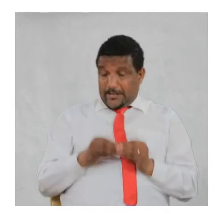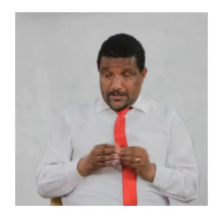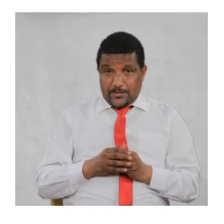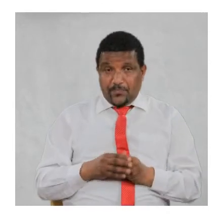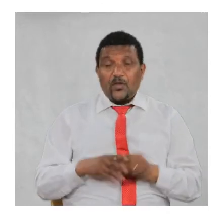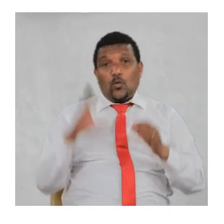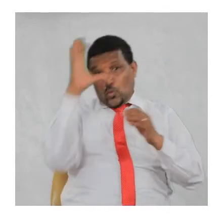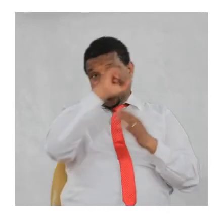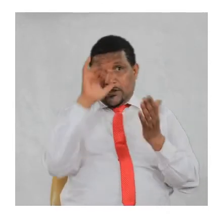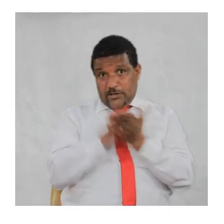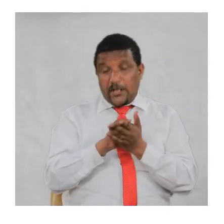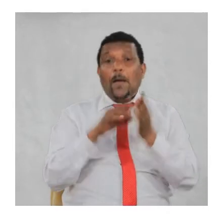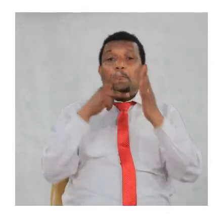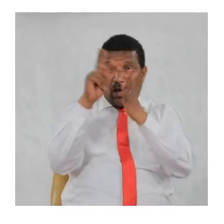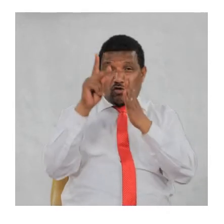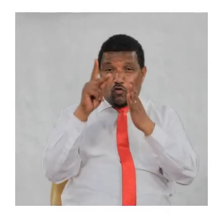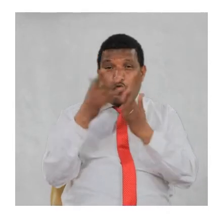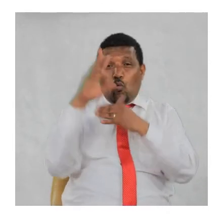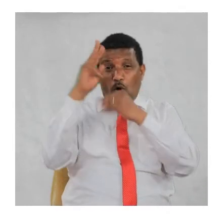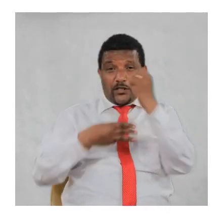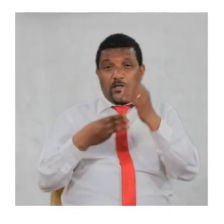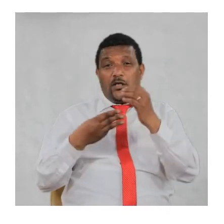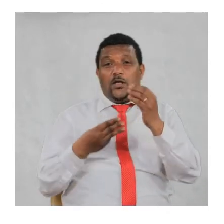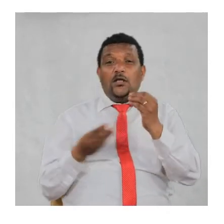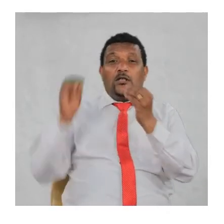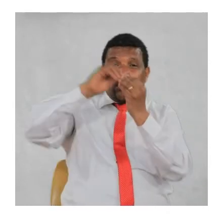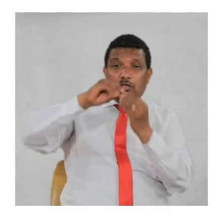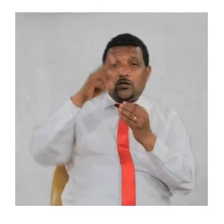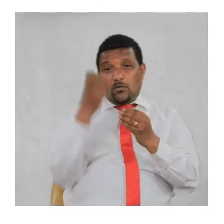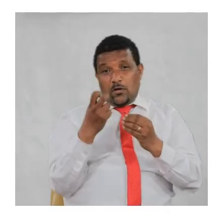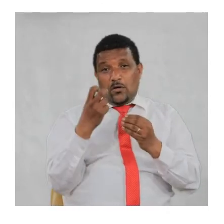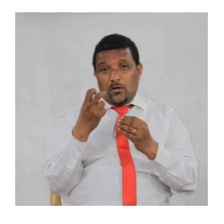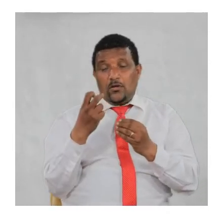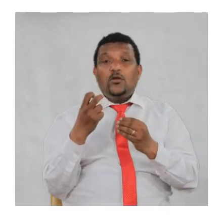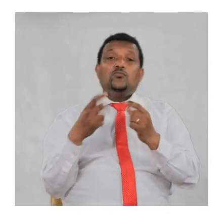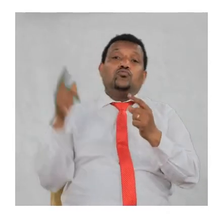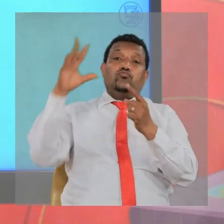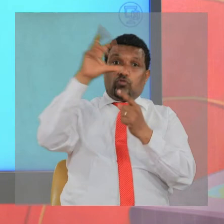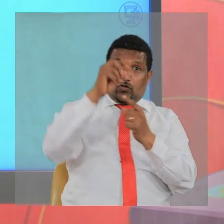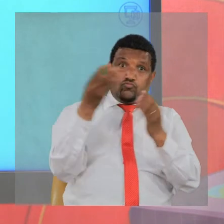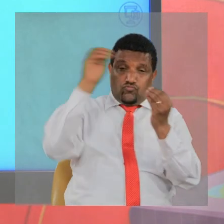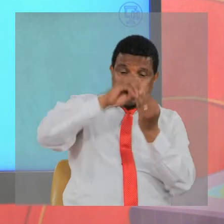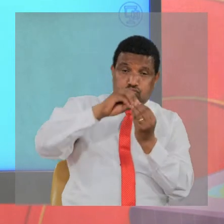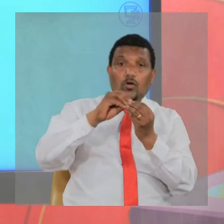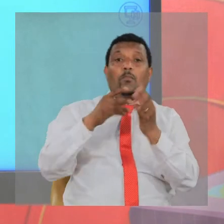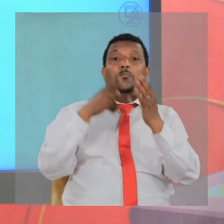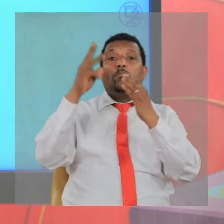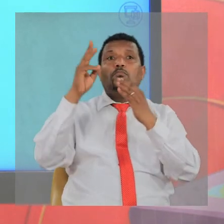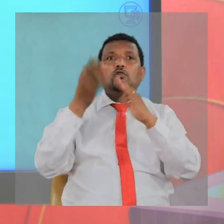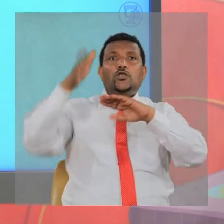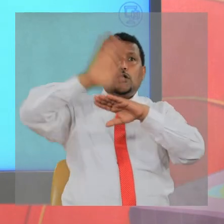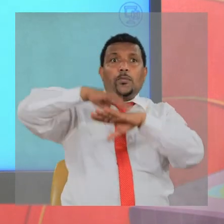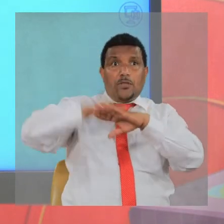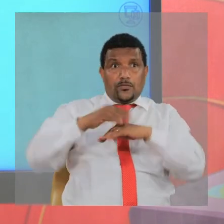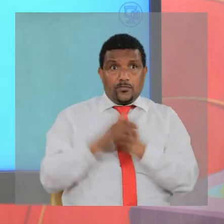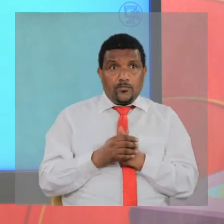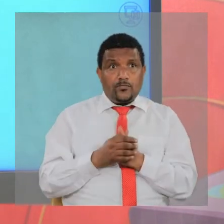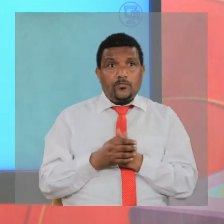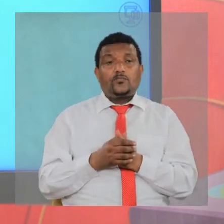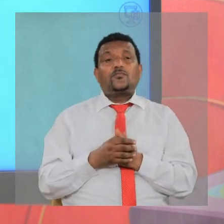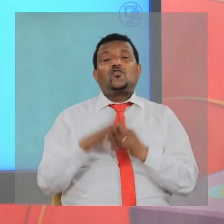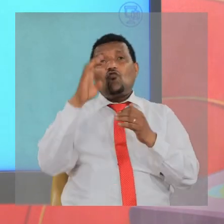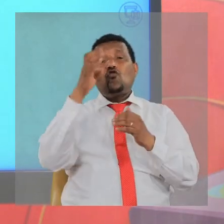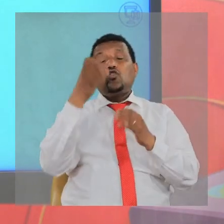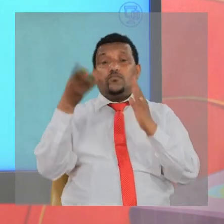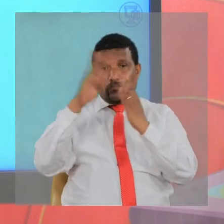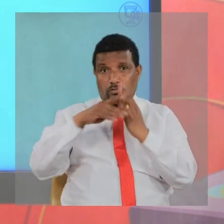Mathematically, consider that the price of weight increased from 20 to 40. That means the price of weight is doubled. As a result, the quantity